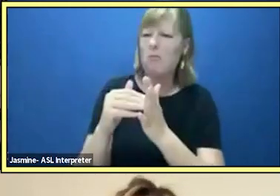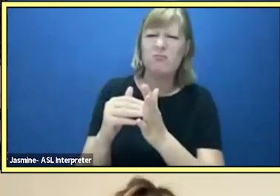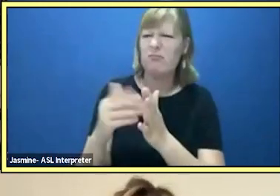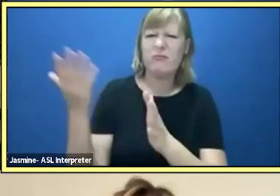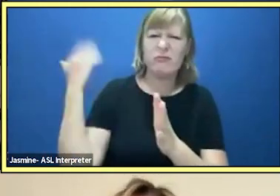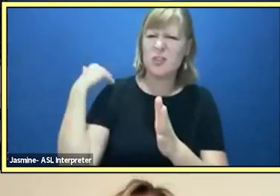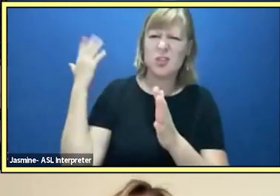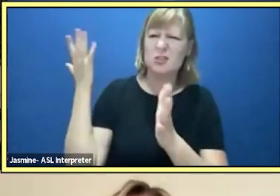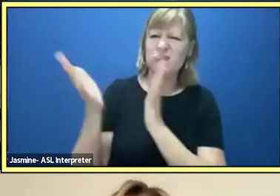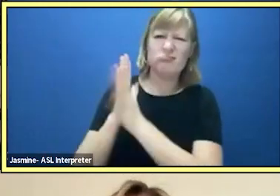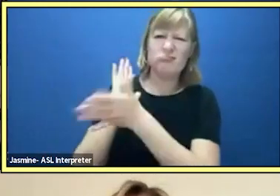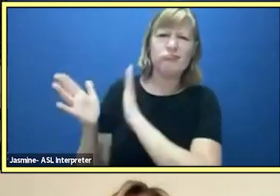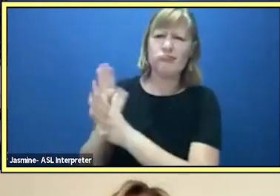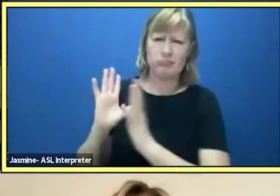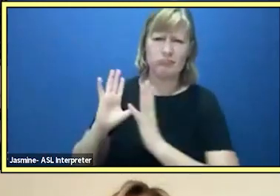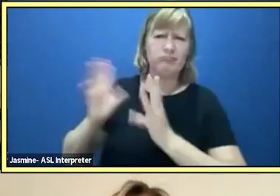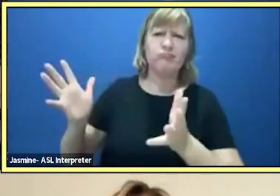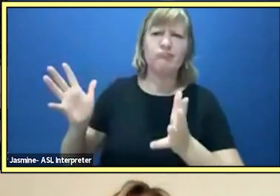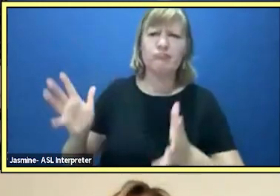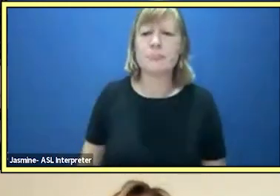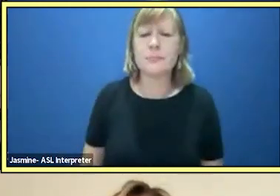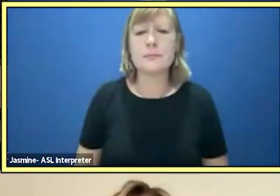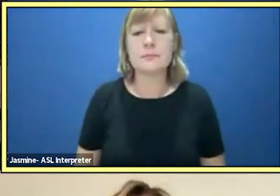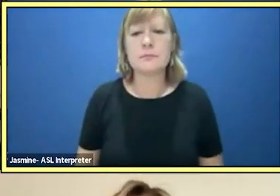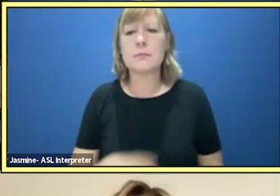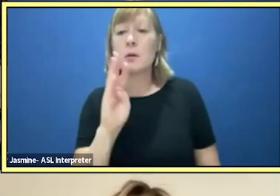And Brenda, maybe you could talk a little bit about